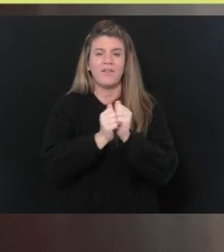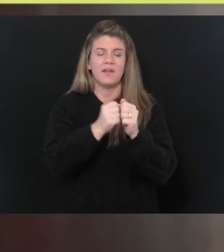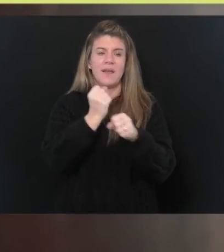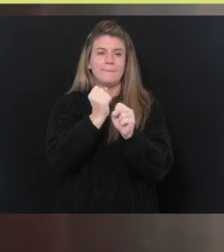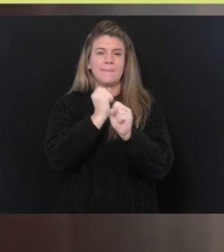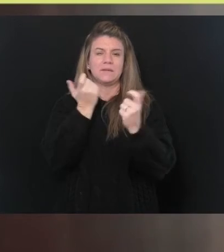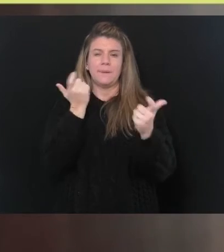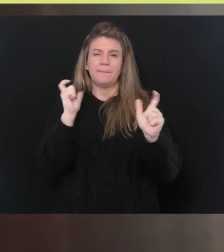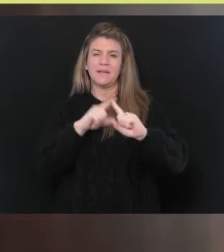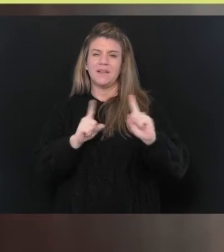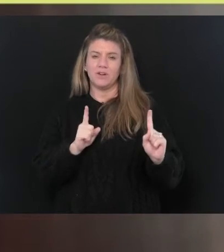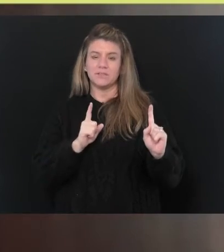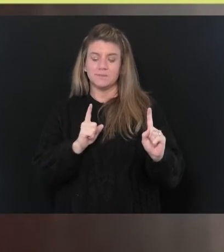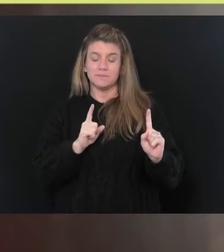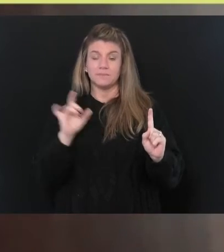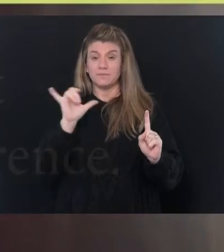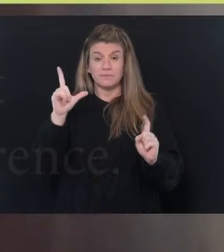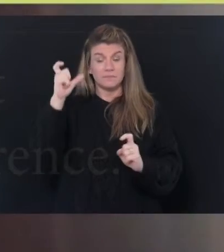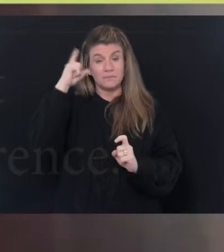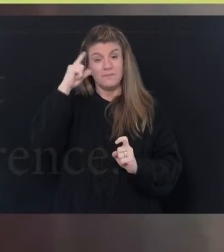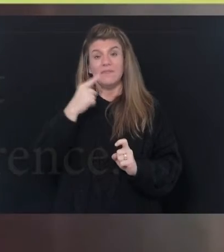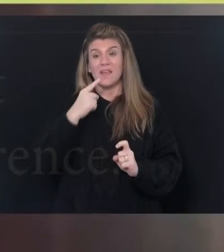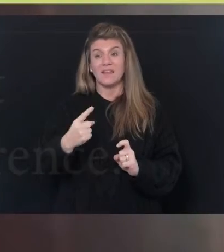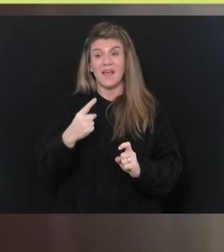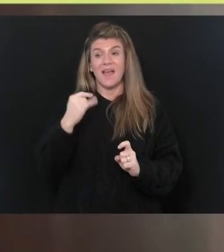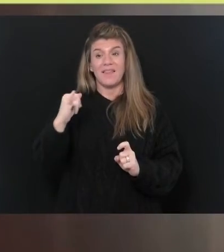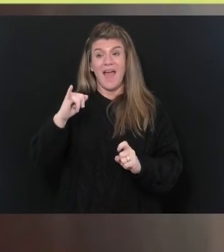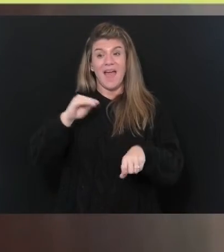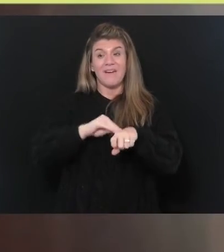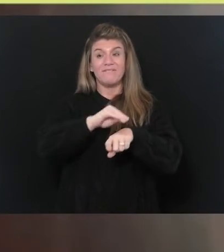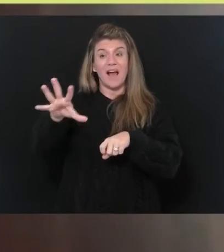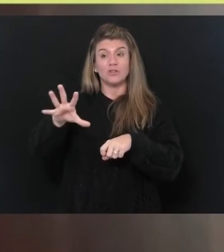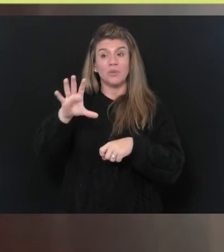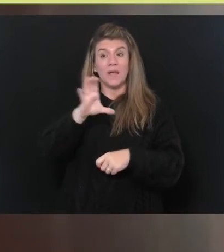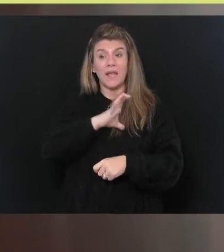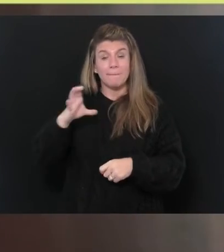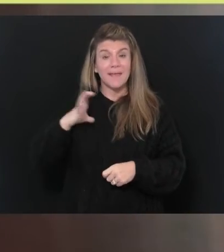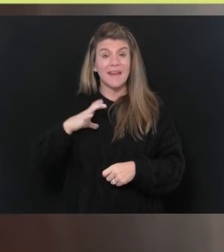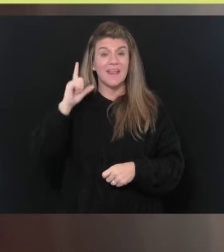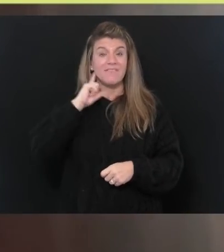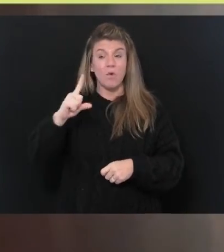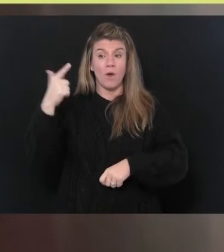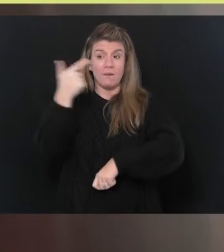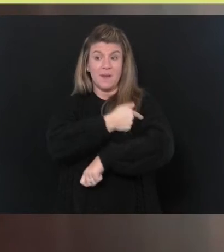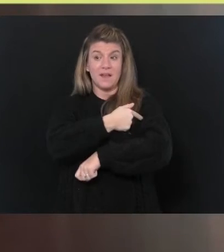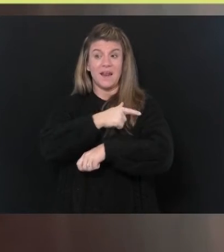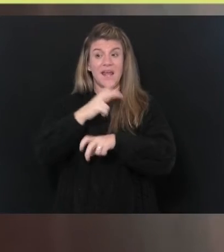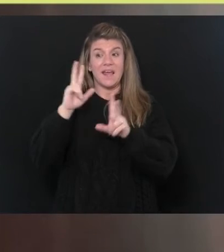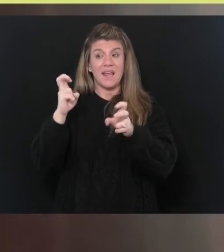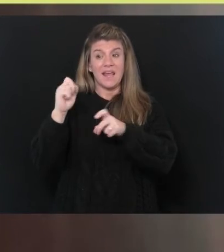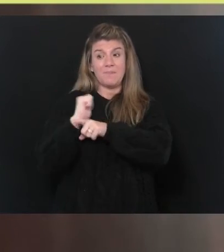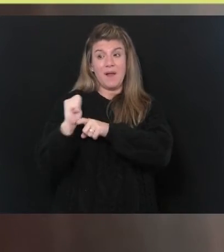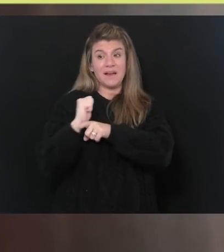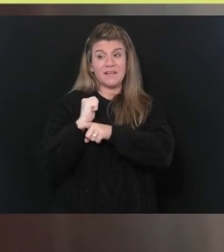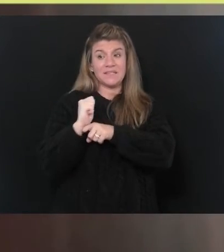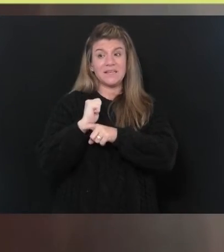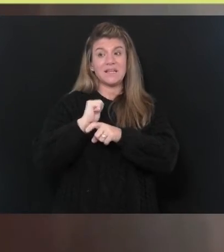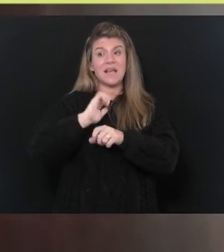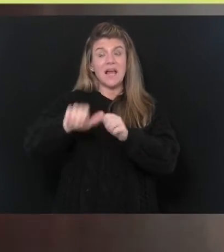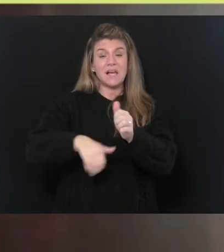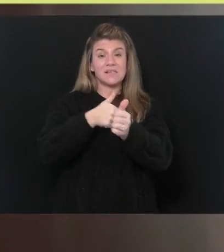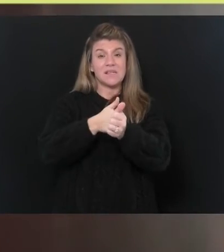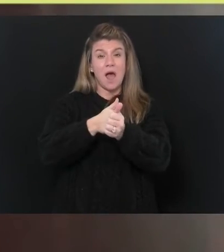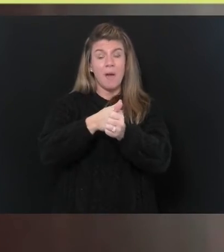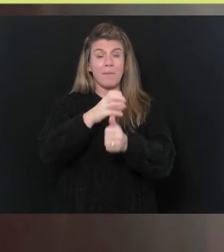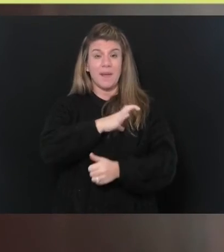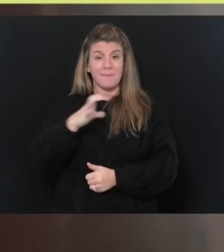biggest difference. As the governor said, the Advisory Committee for Immunization Practices, a subcommittee for the Centers of